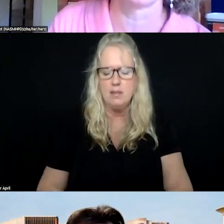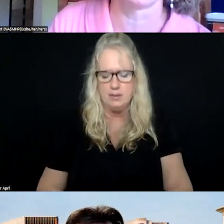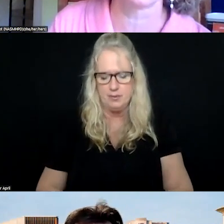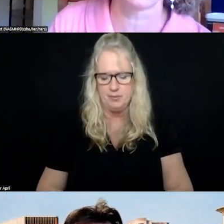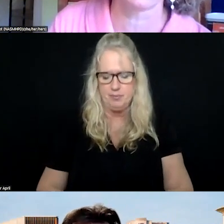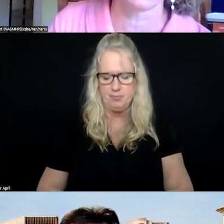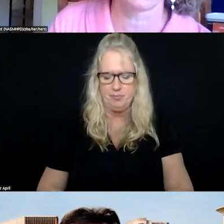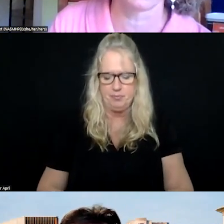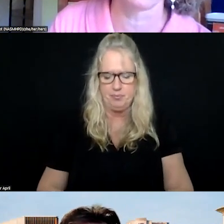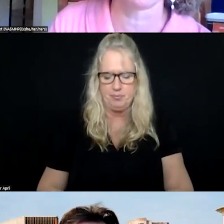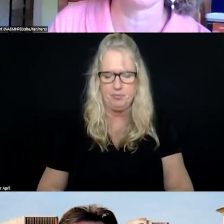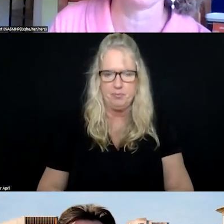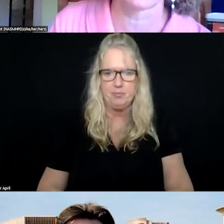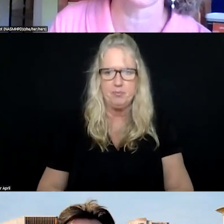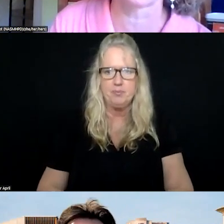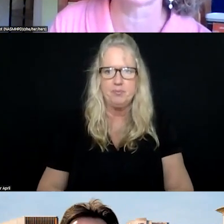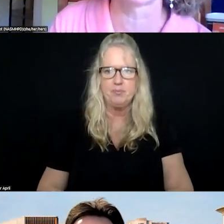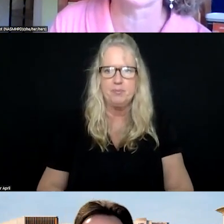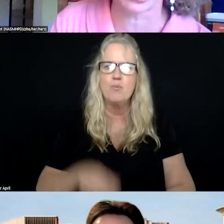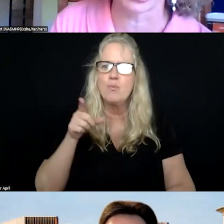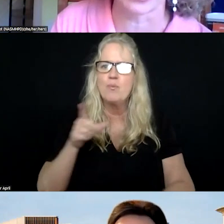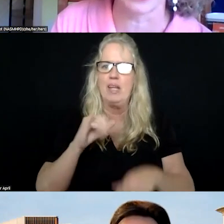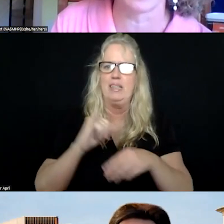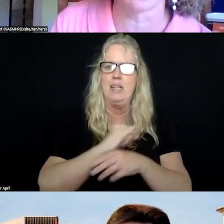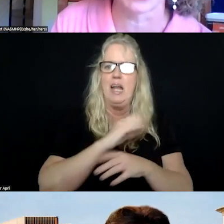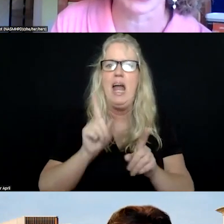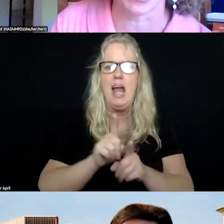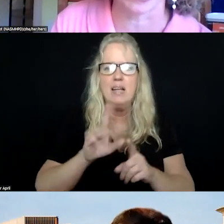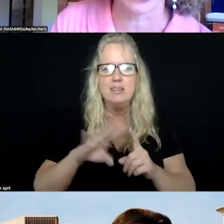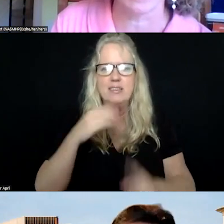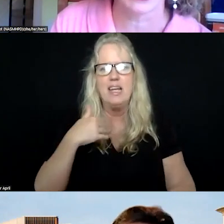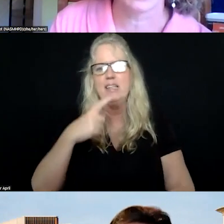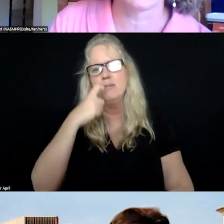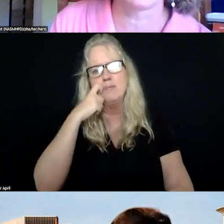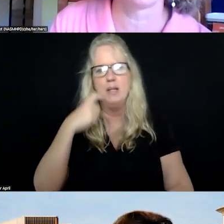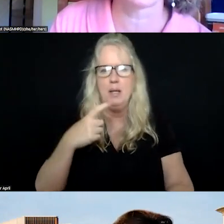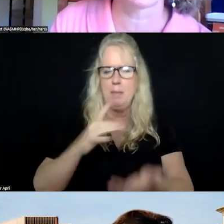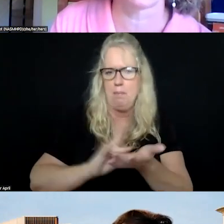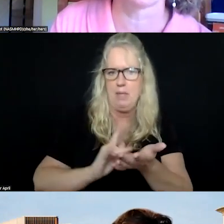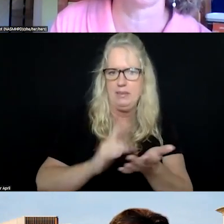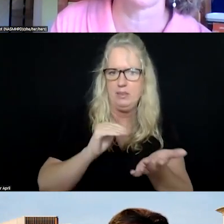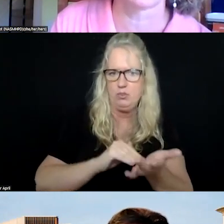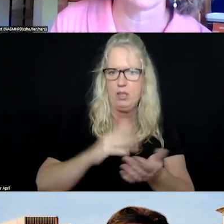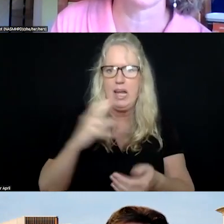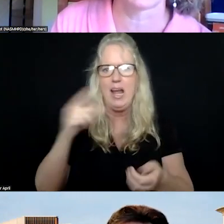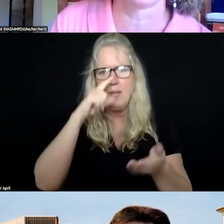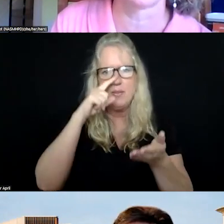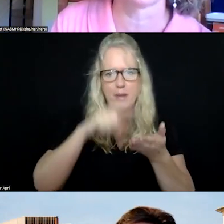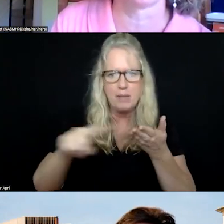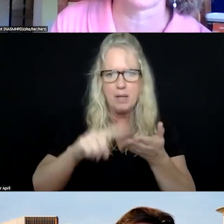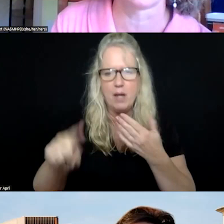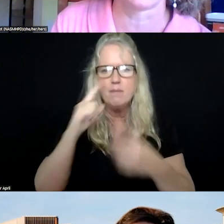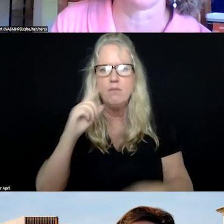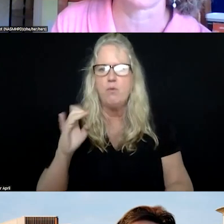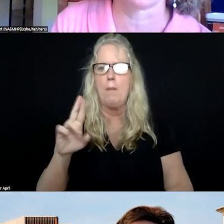is an intern as well as an addiction medicine doctor and the investigator for Birmingham,